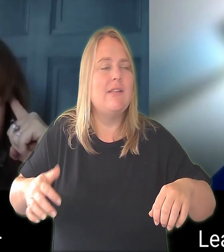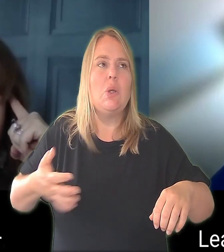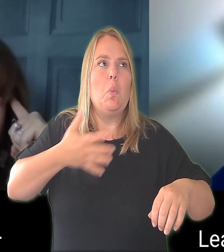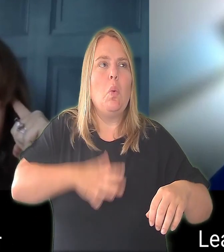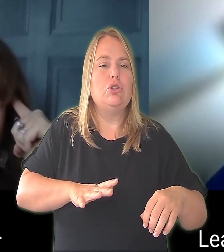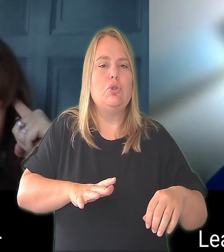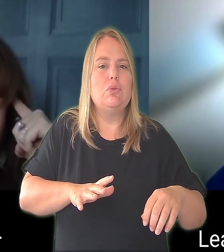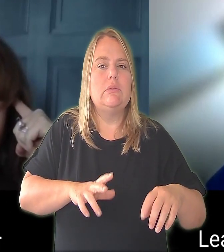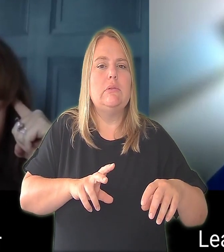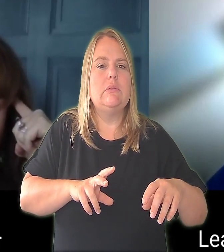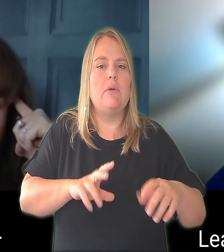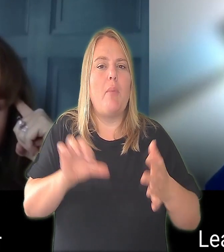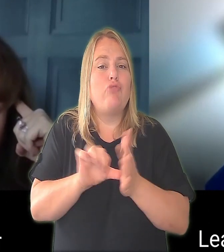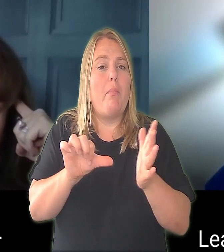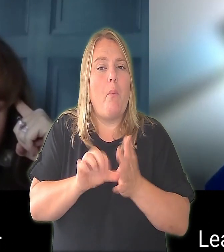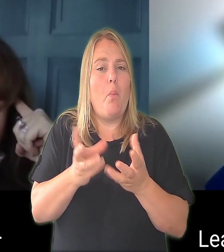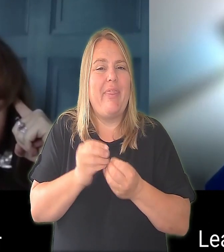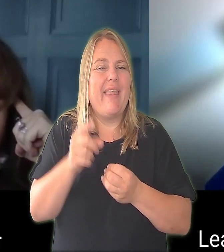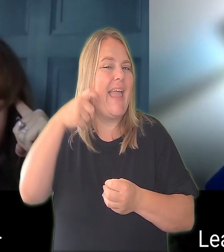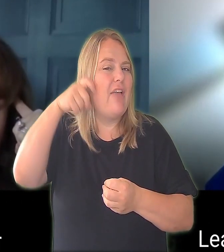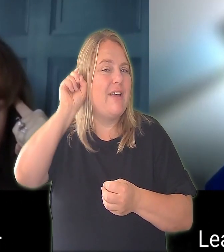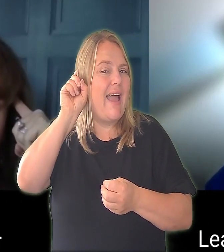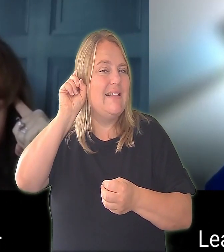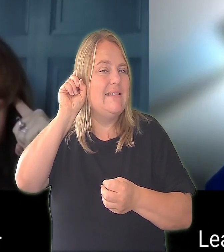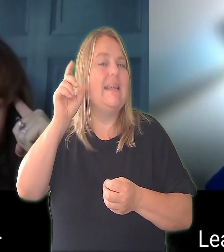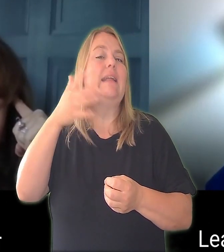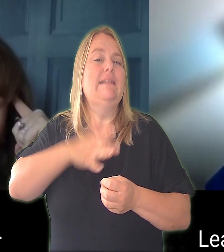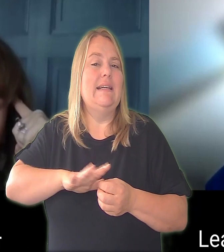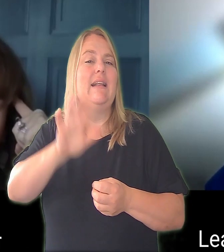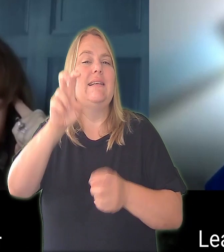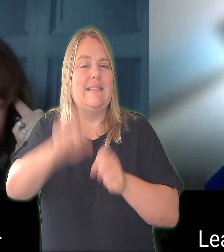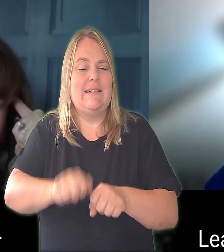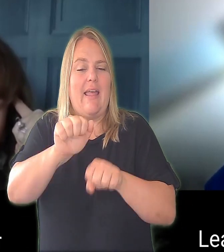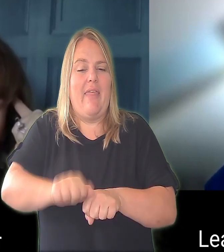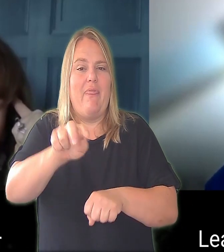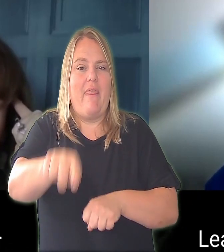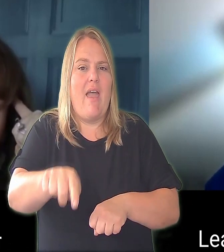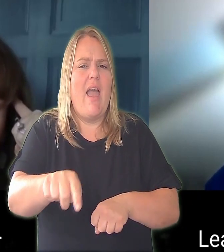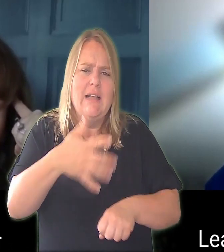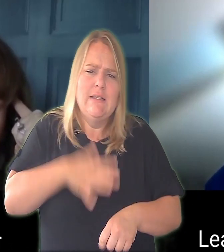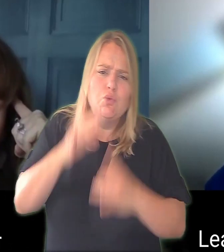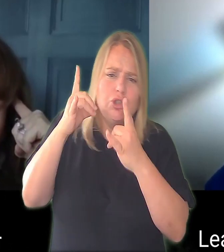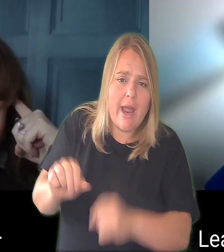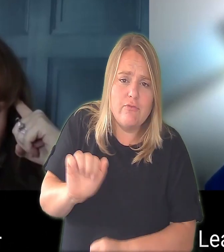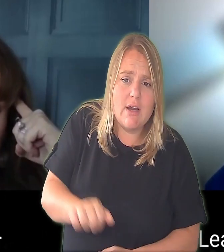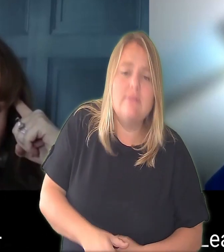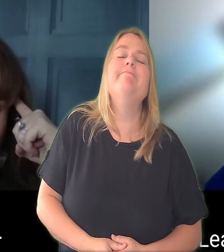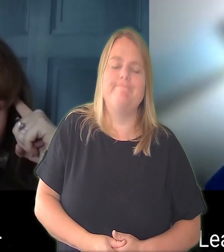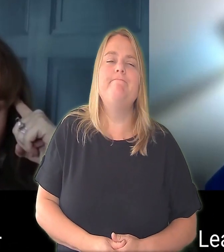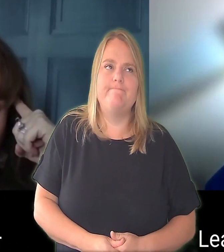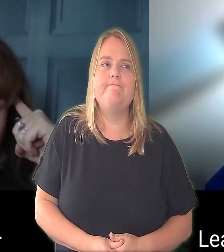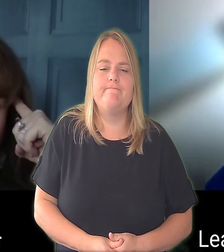bit that people with hearing aids would need to sit. So I was thinking I need to check that out, don't I? And one of